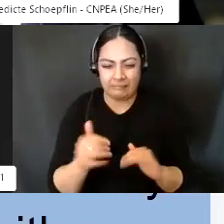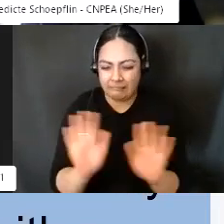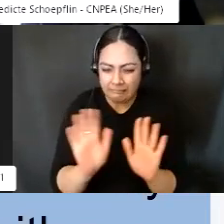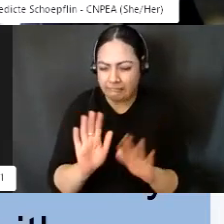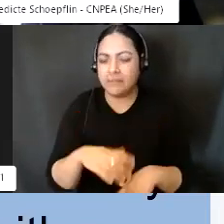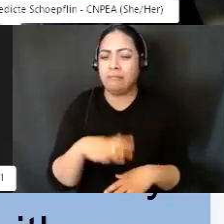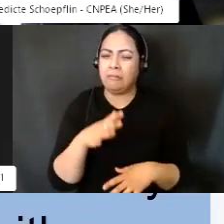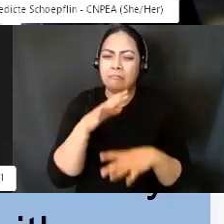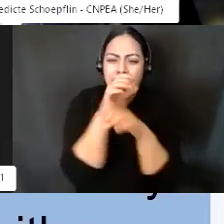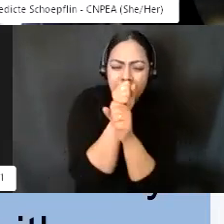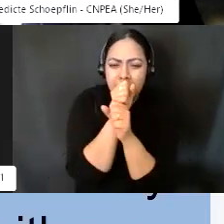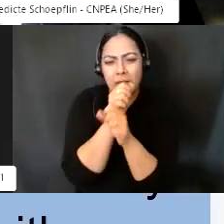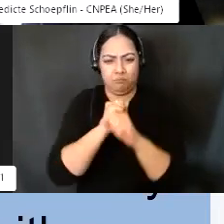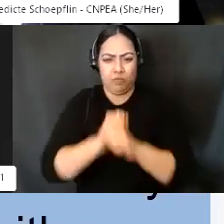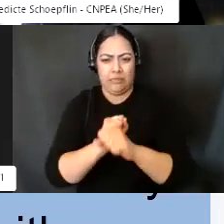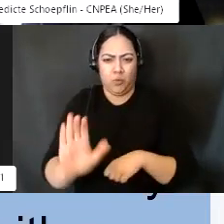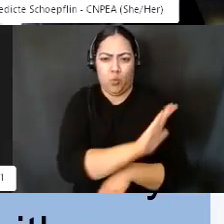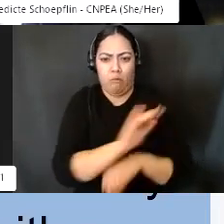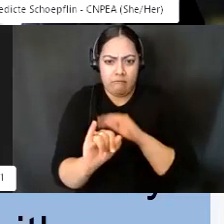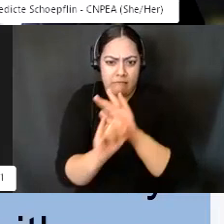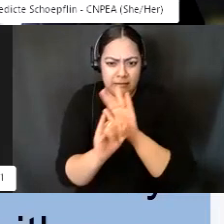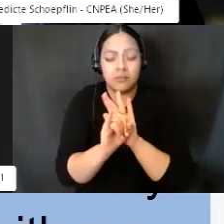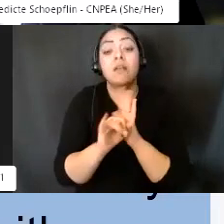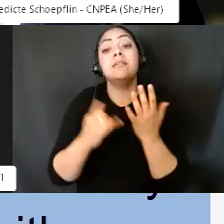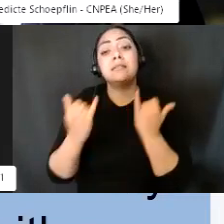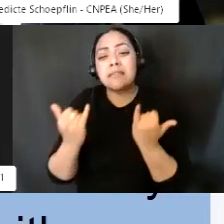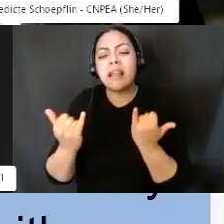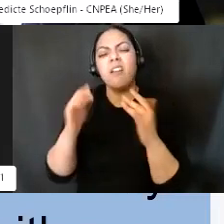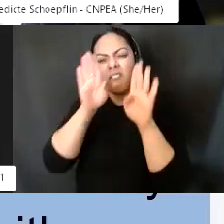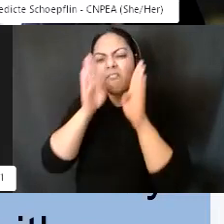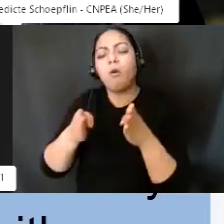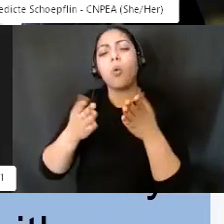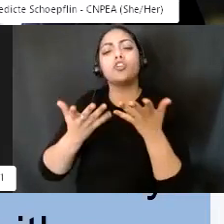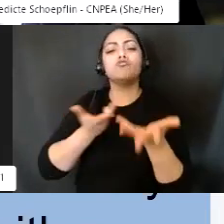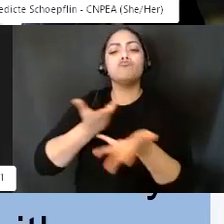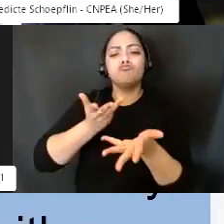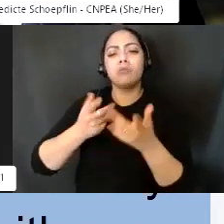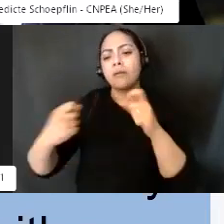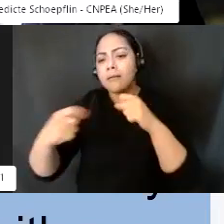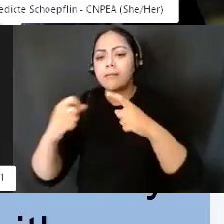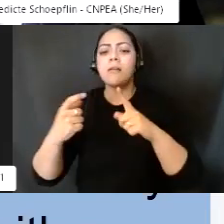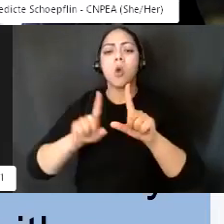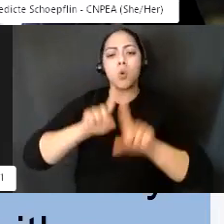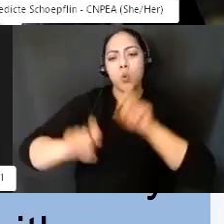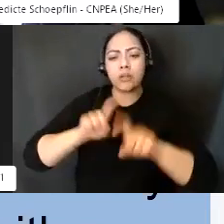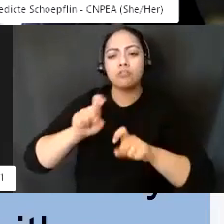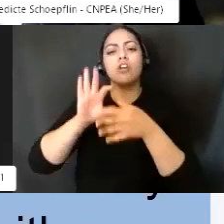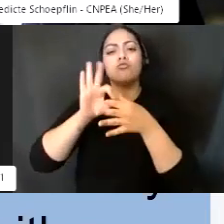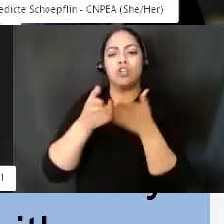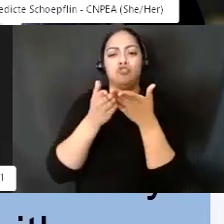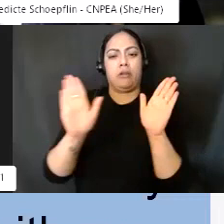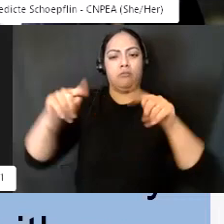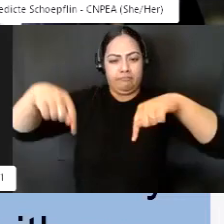to keep the focus on questions and on the topic of our webinar. If you wish to speak to someone about specific